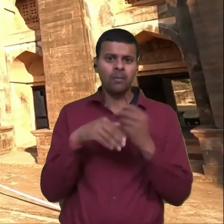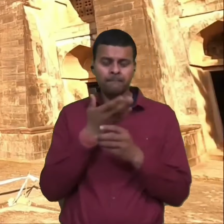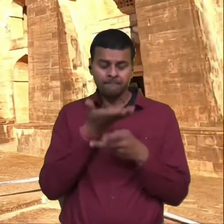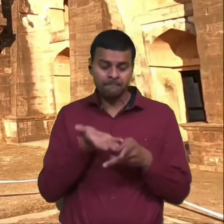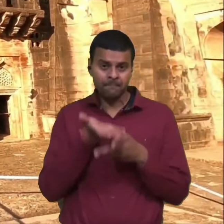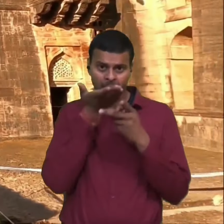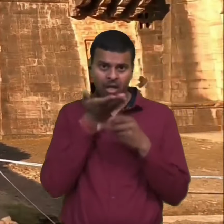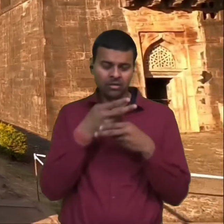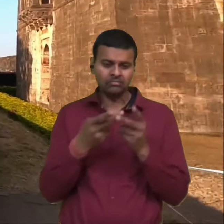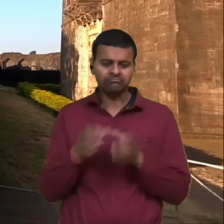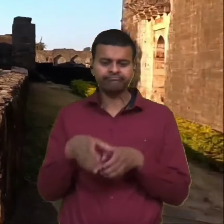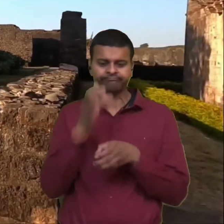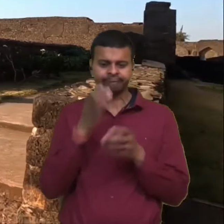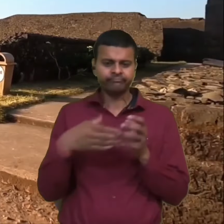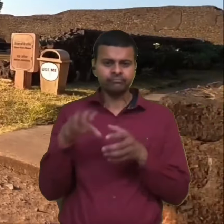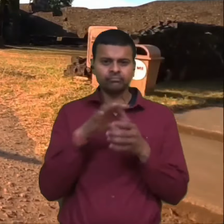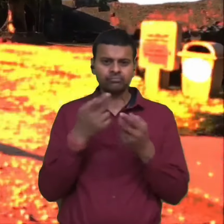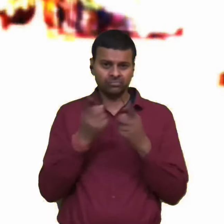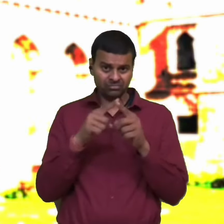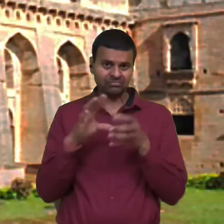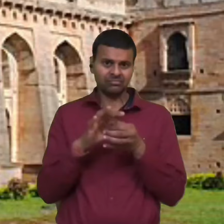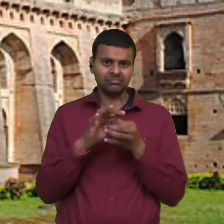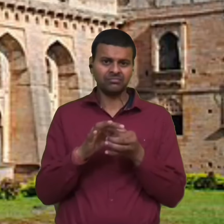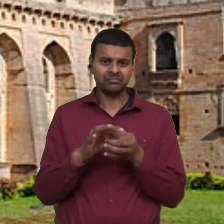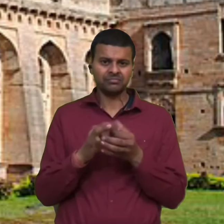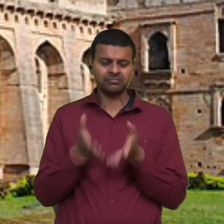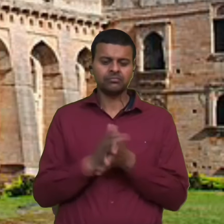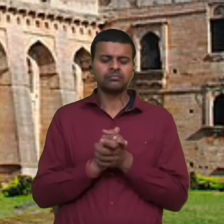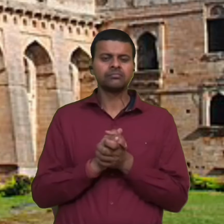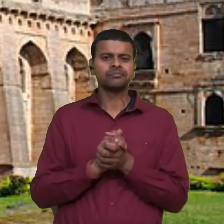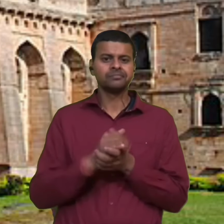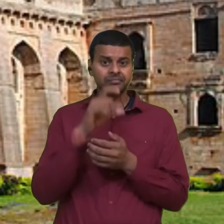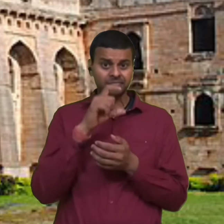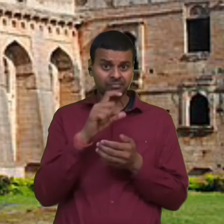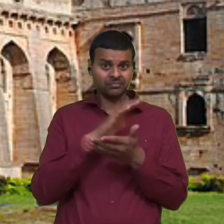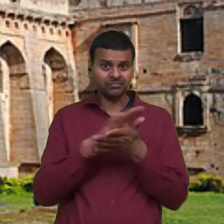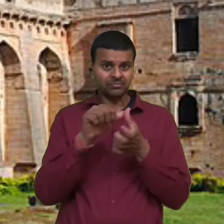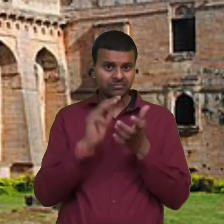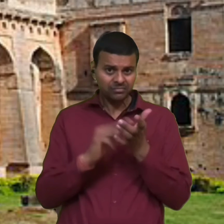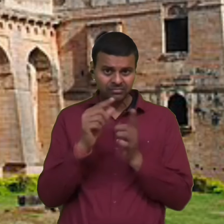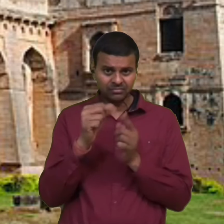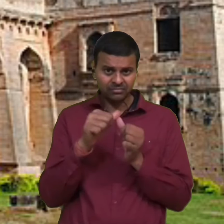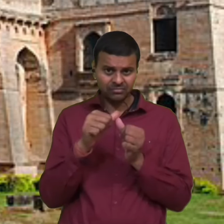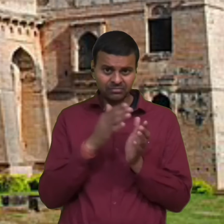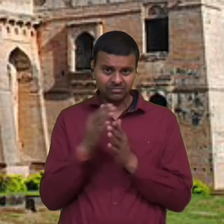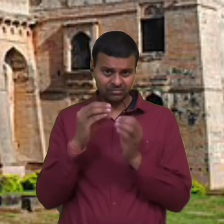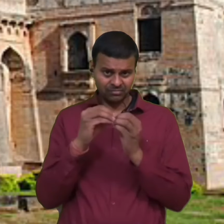connected to underground domes, chambers with provisions for both hot and cold water.